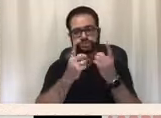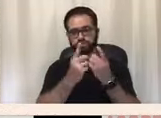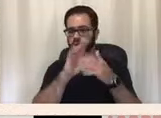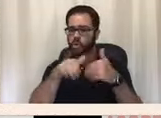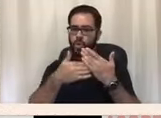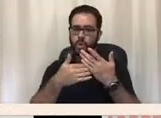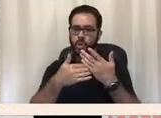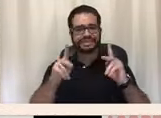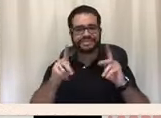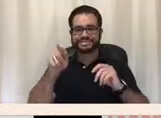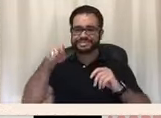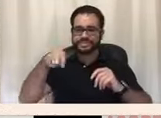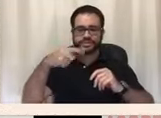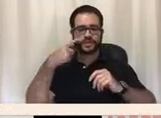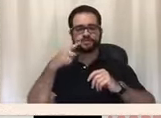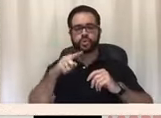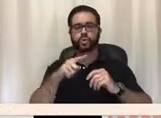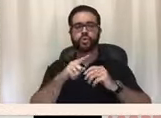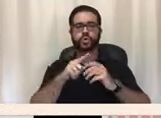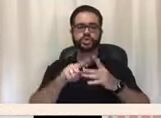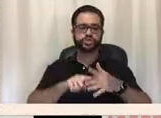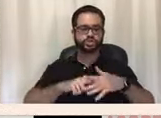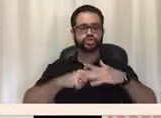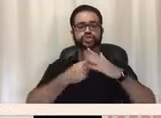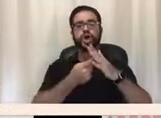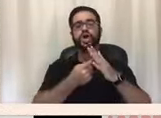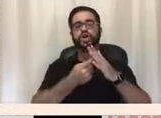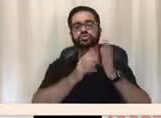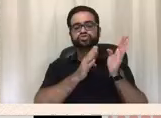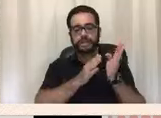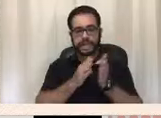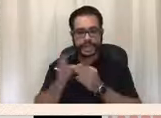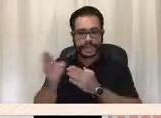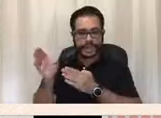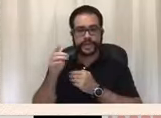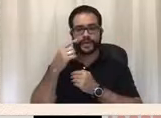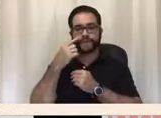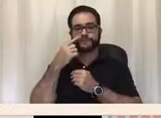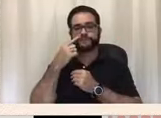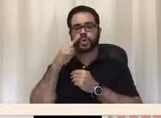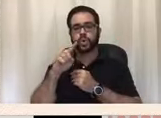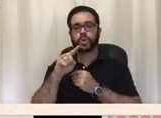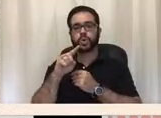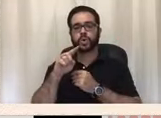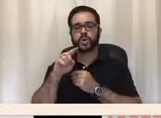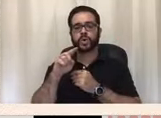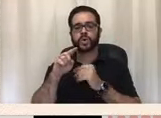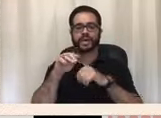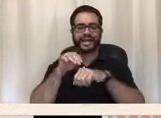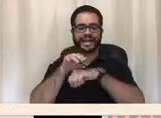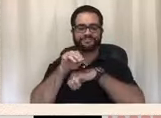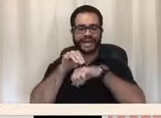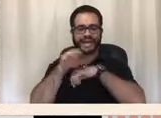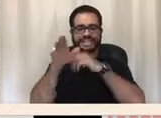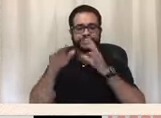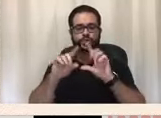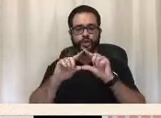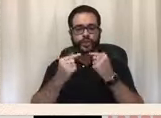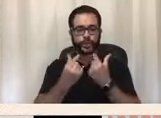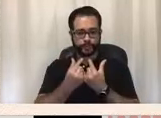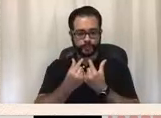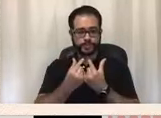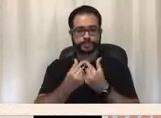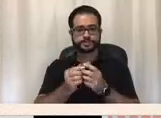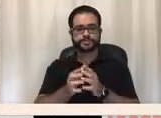to begin to plan for an advisory group, you're going to have